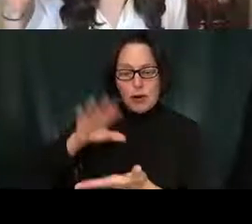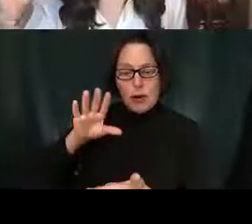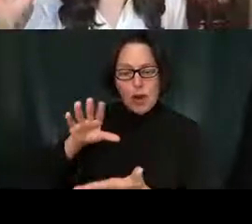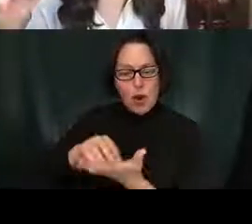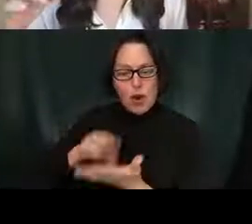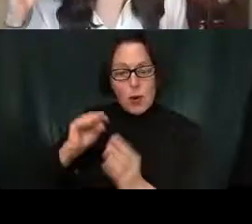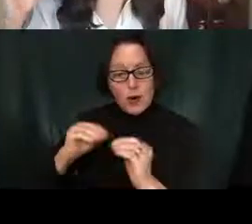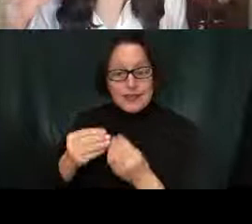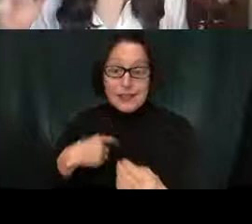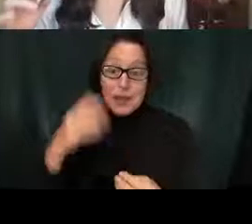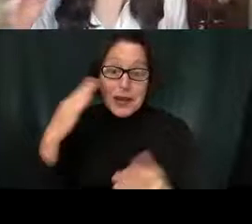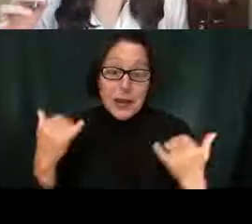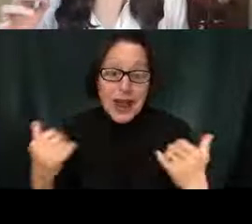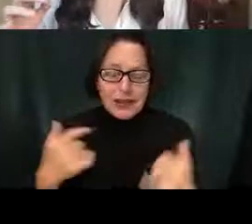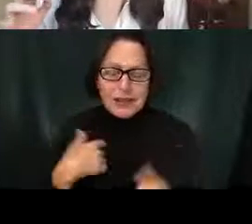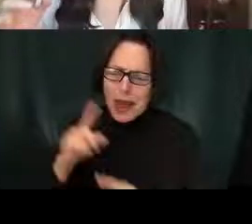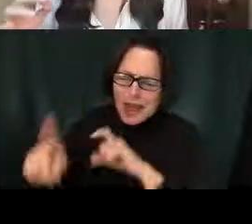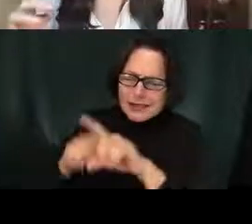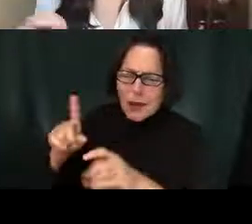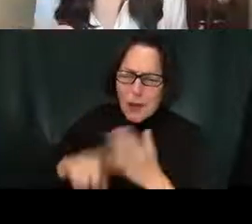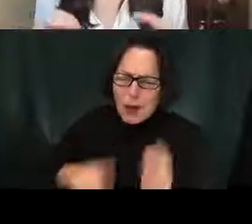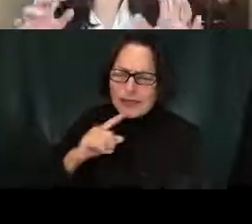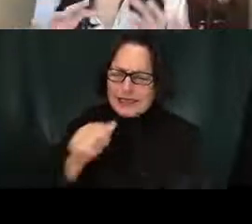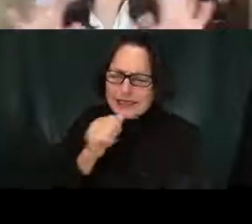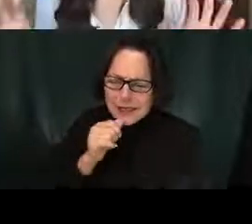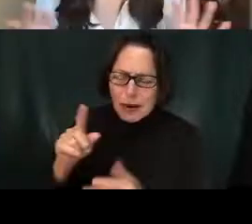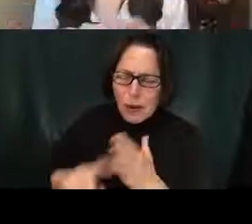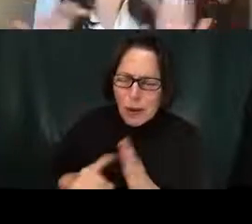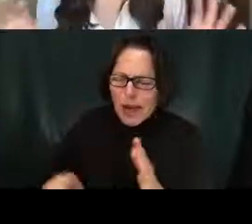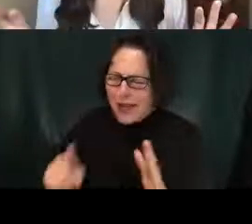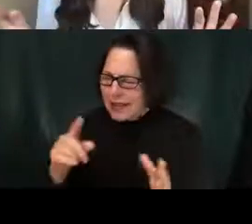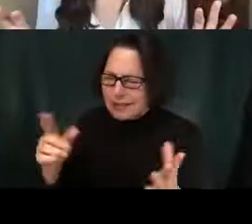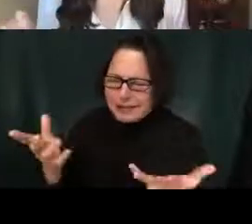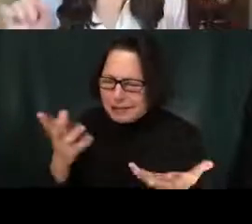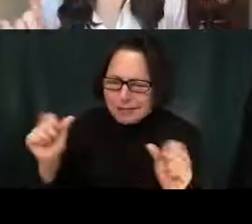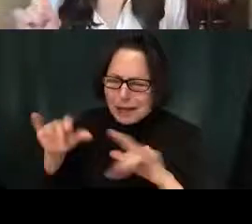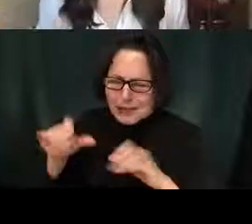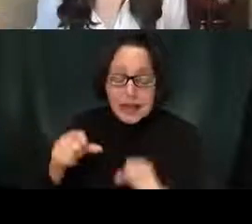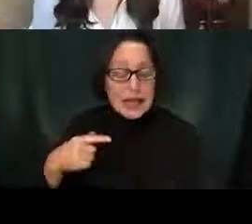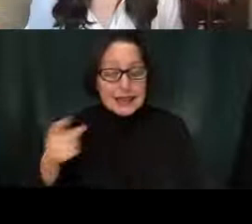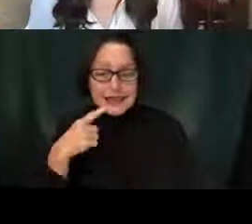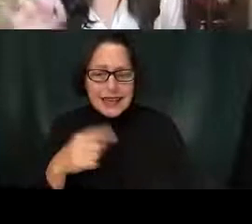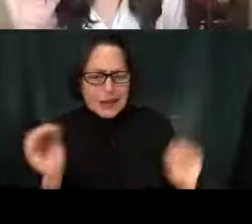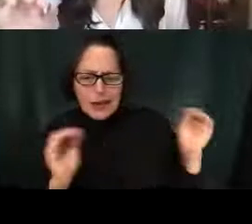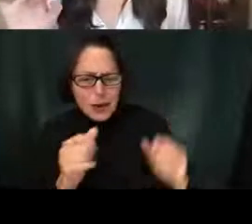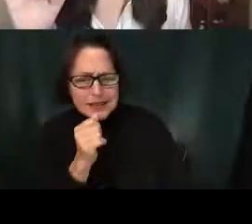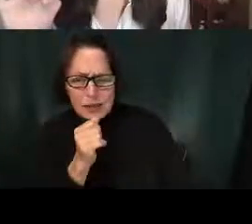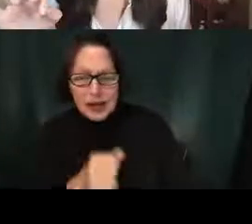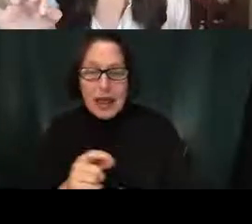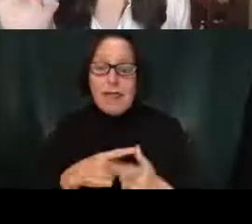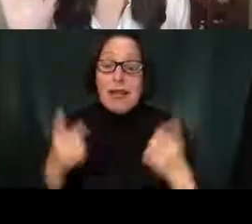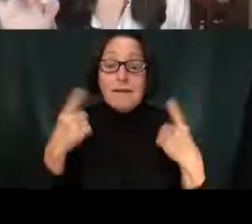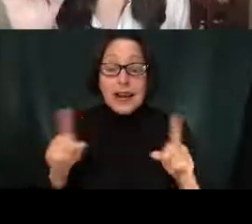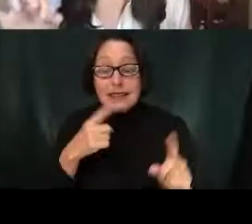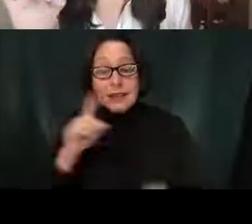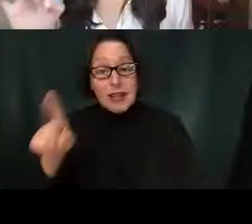kept asking him, what was the secret to Toyota? And he'd said, there is no secret, there is no secret. And finally, one day he said, the only